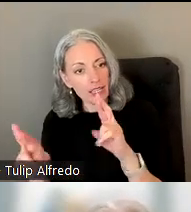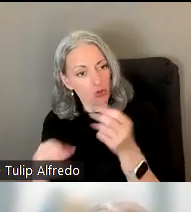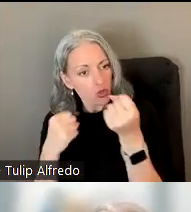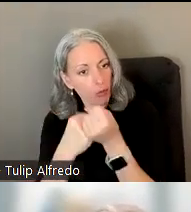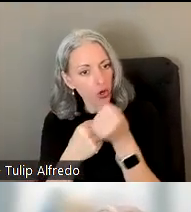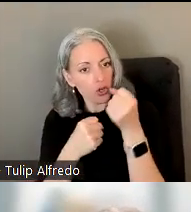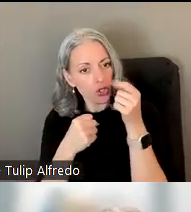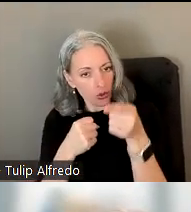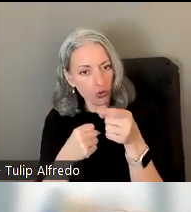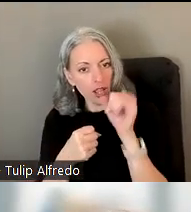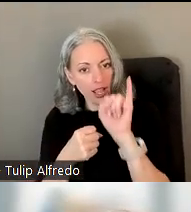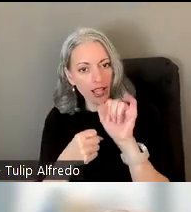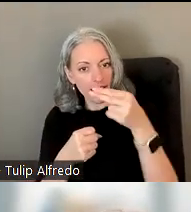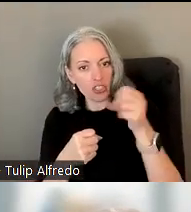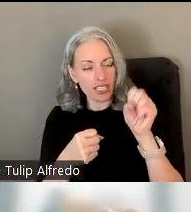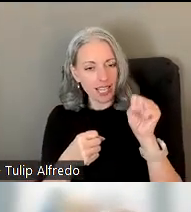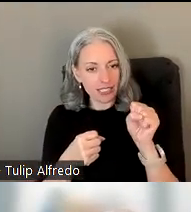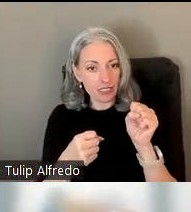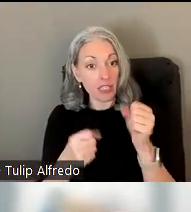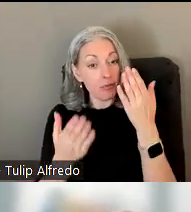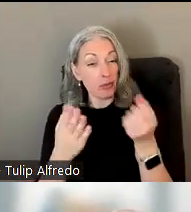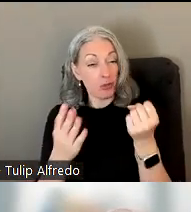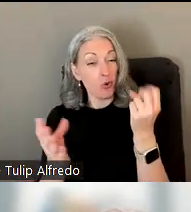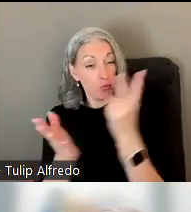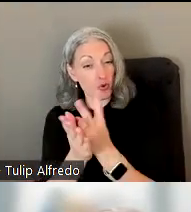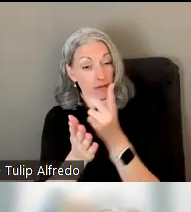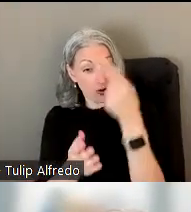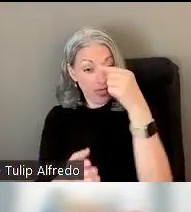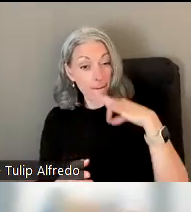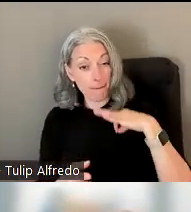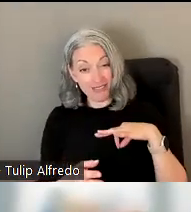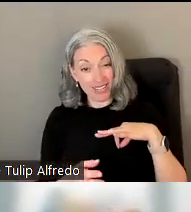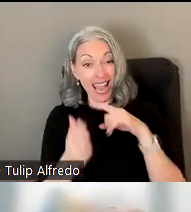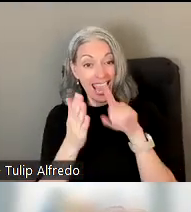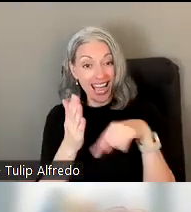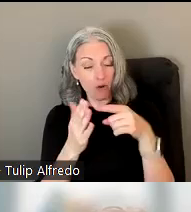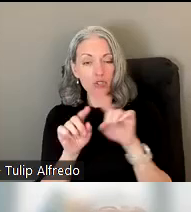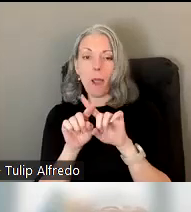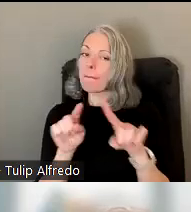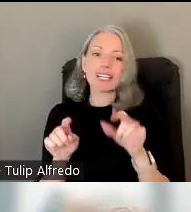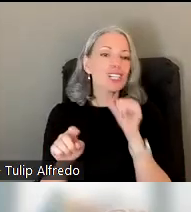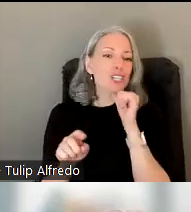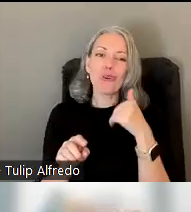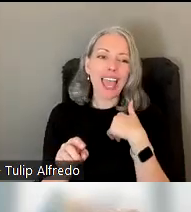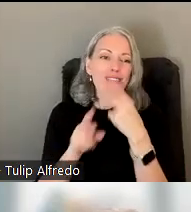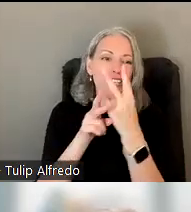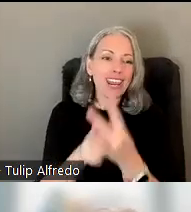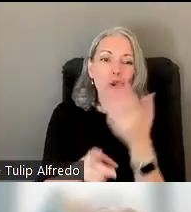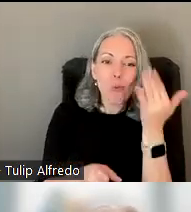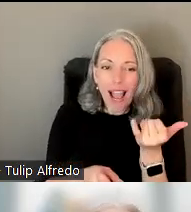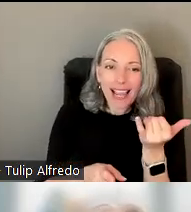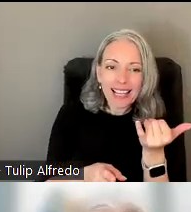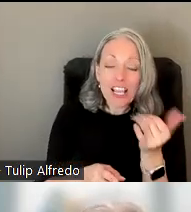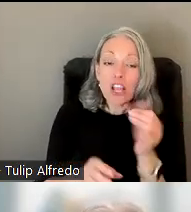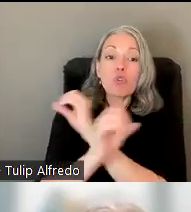IHSS provider, even though you've been approved for the benefit and maybe approved for hours, you might not actually be able to get the care because you